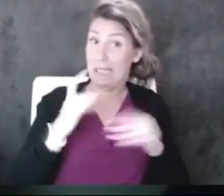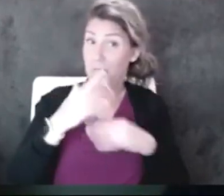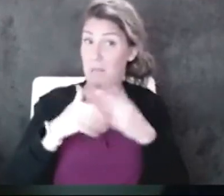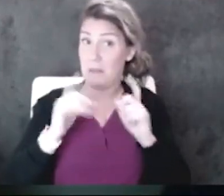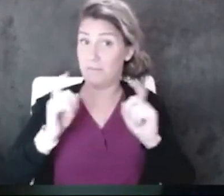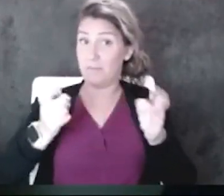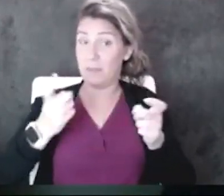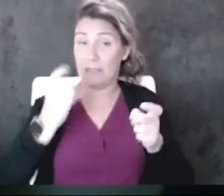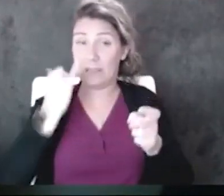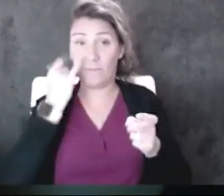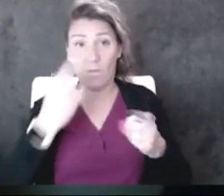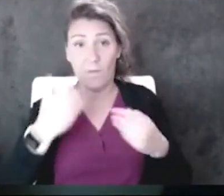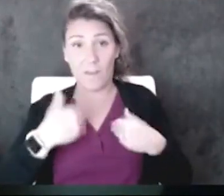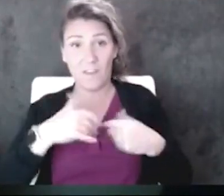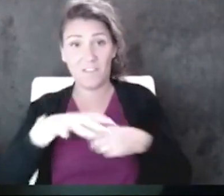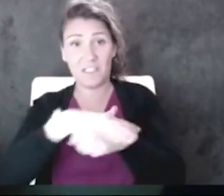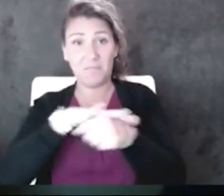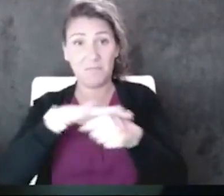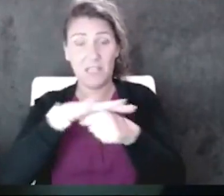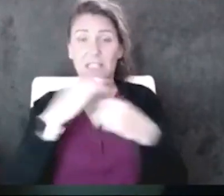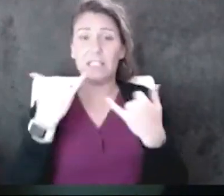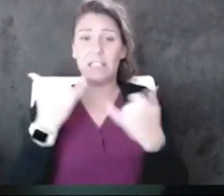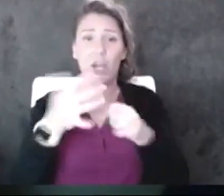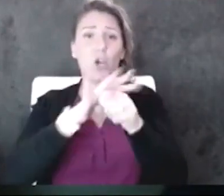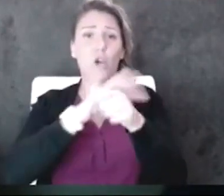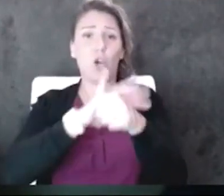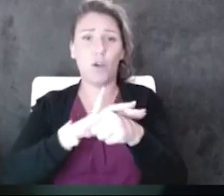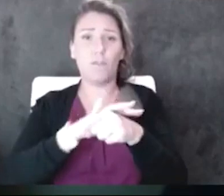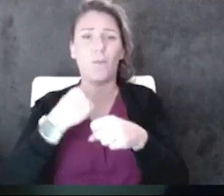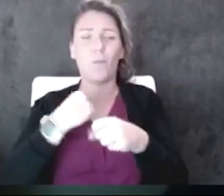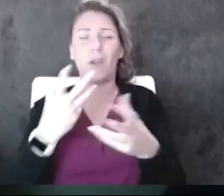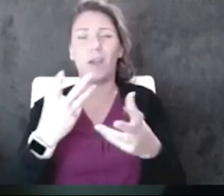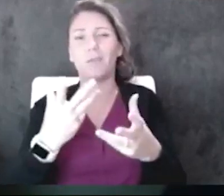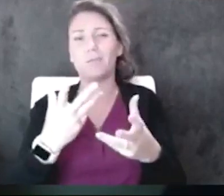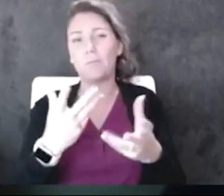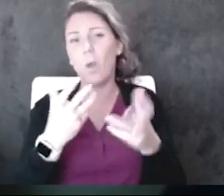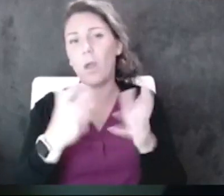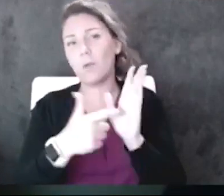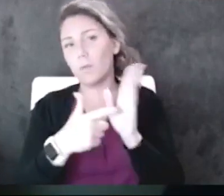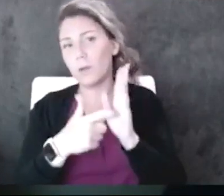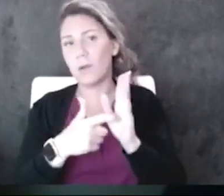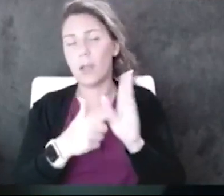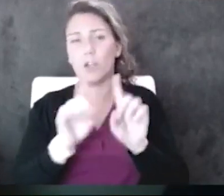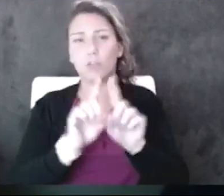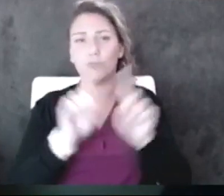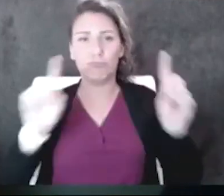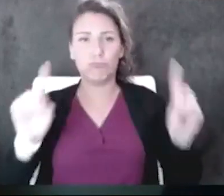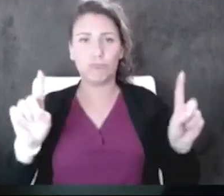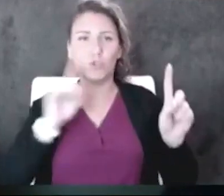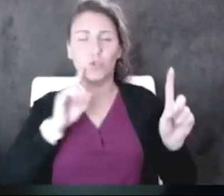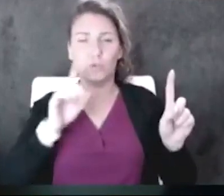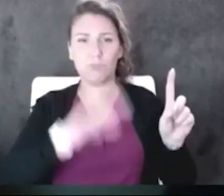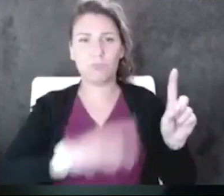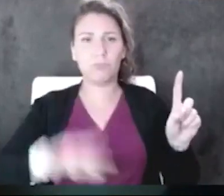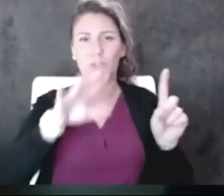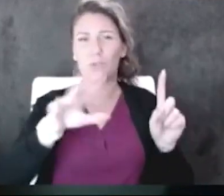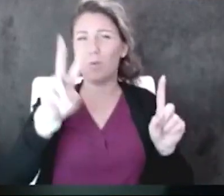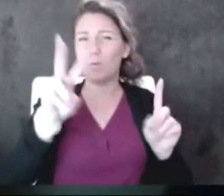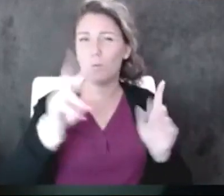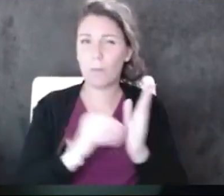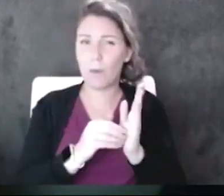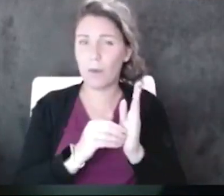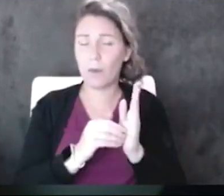usually, now in COVID, we require some social distancing. So we ask for a space of about 2,000 square feet or